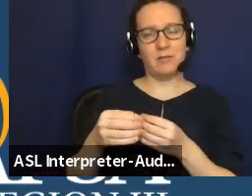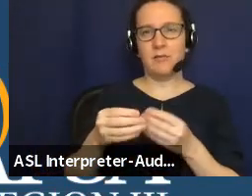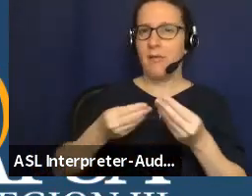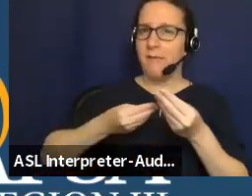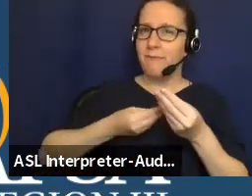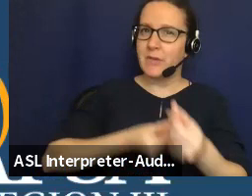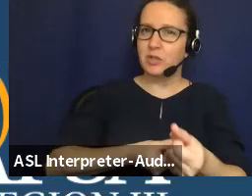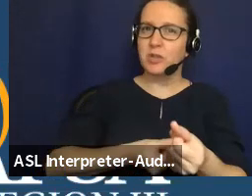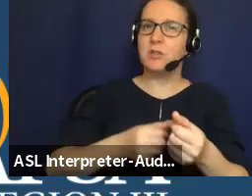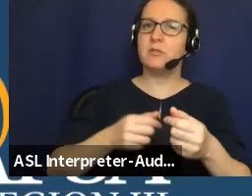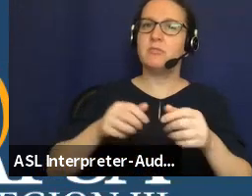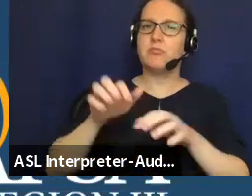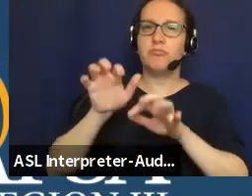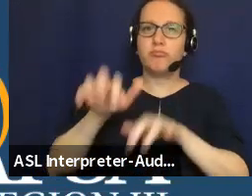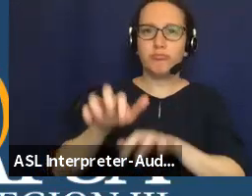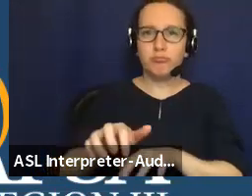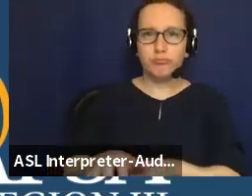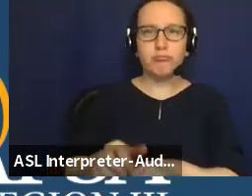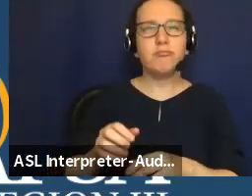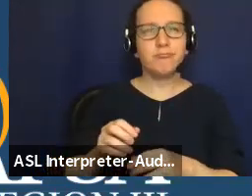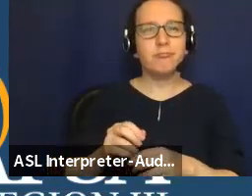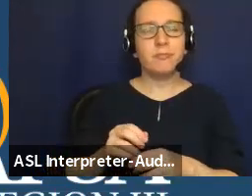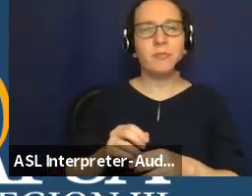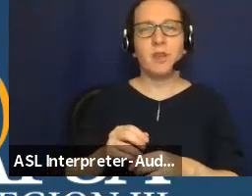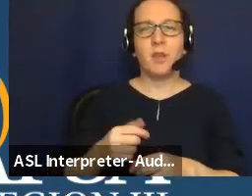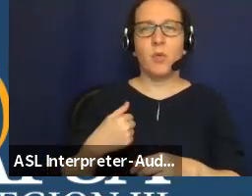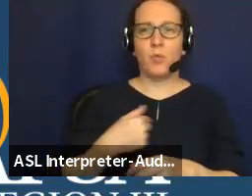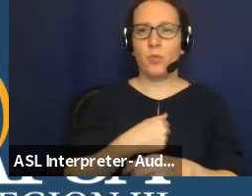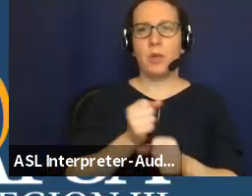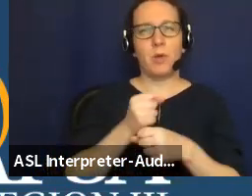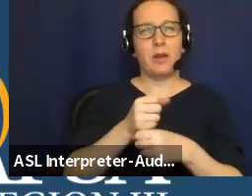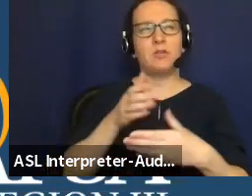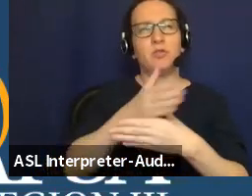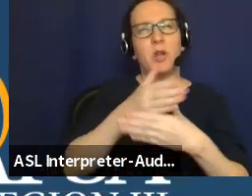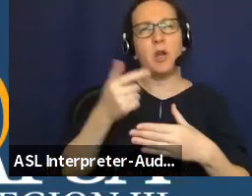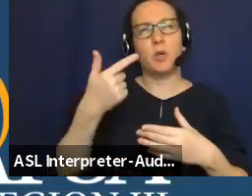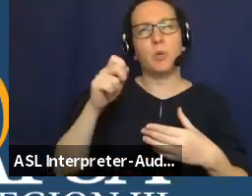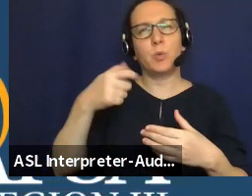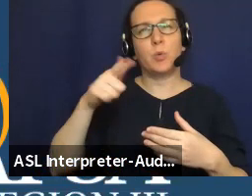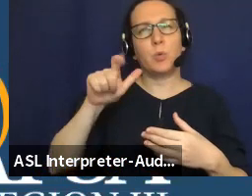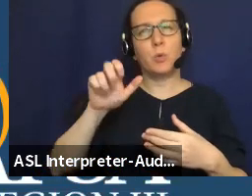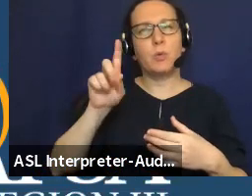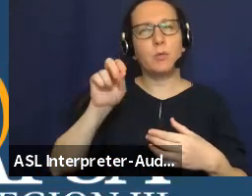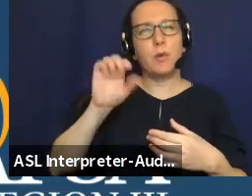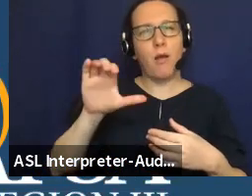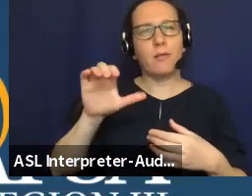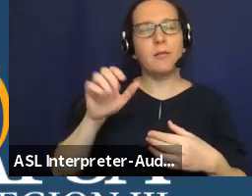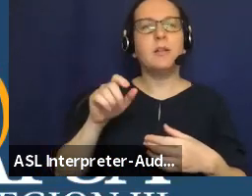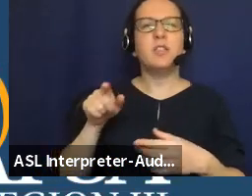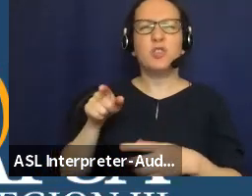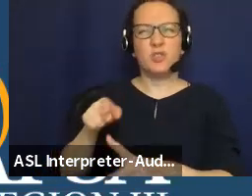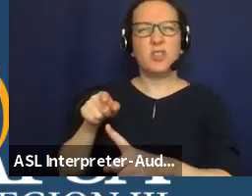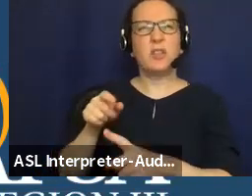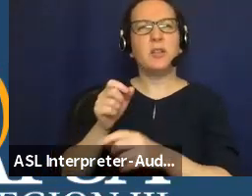efficient transcriber, typer, and we just created a shared Google Doc. And so she just created the captions